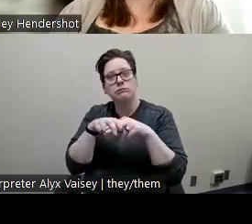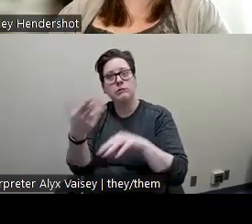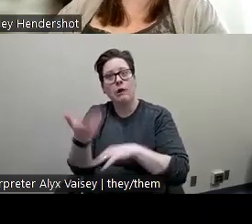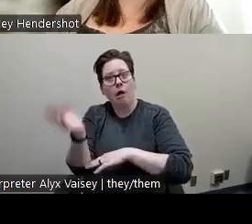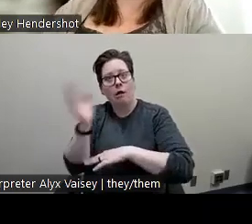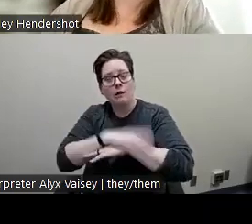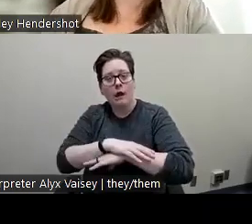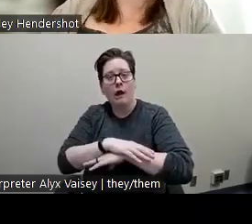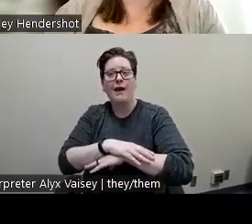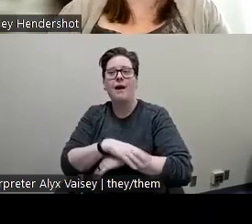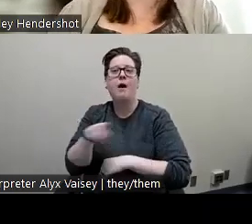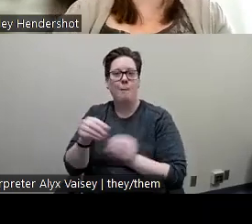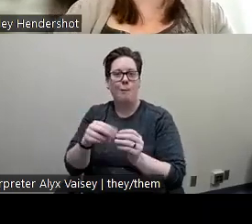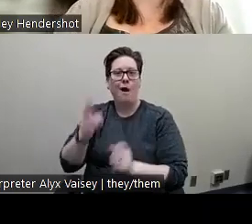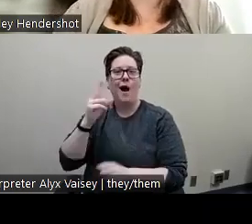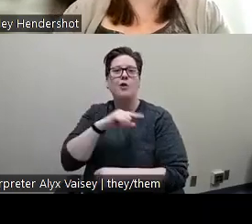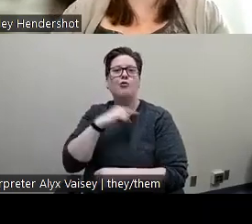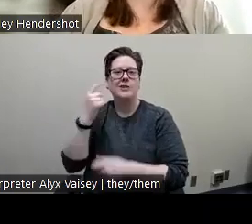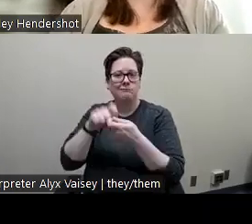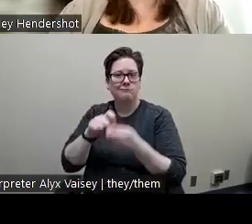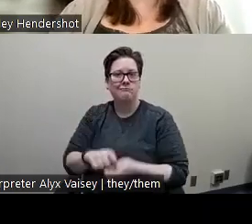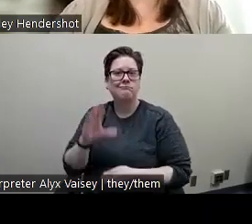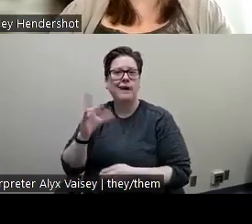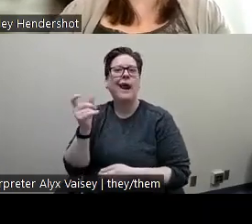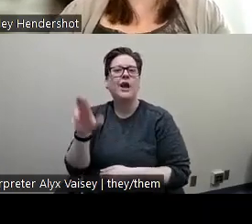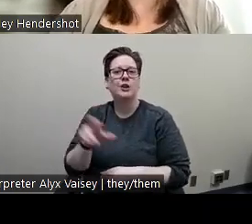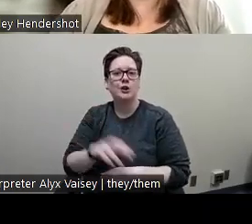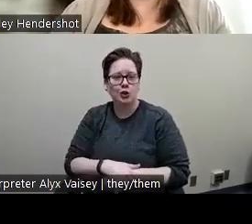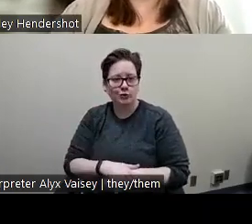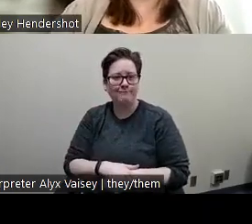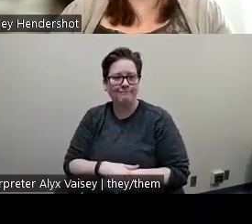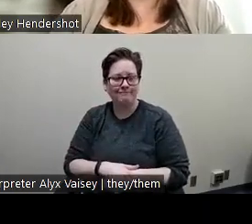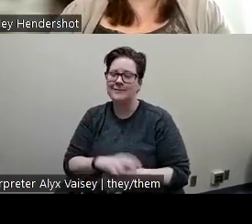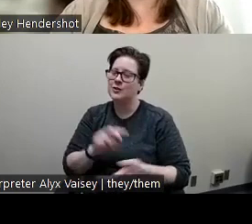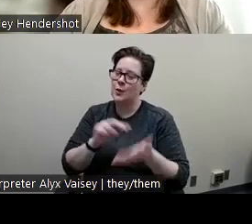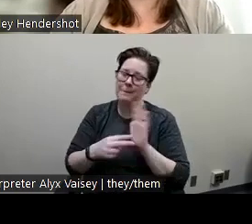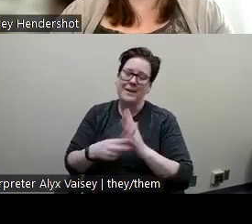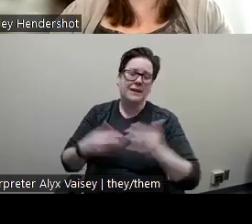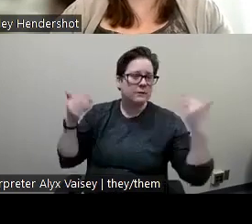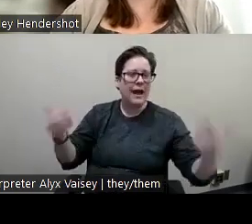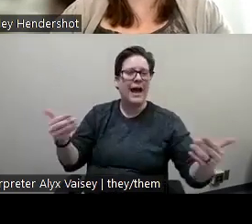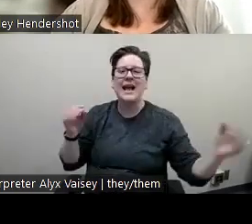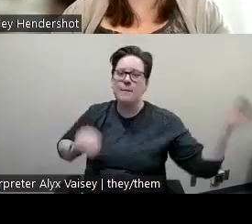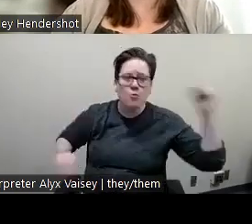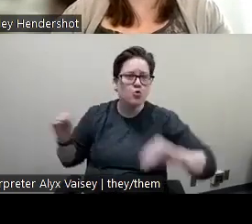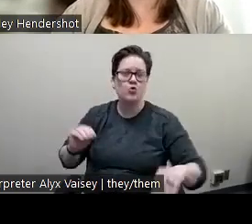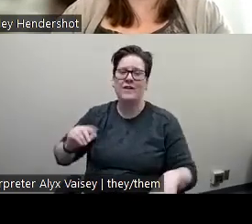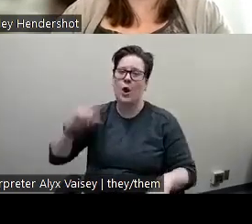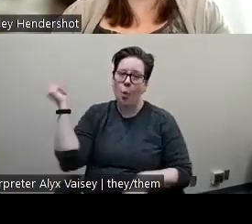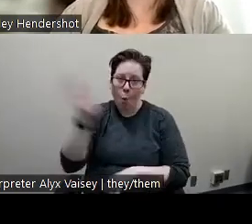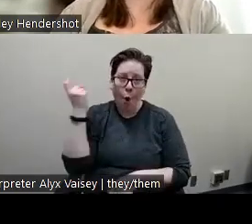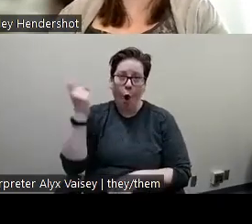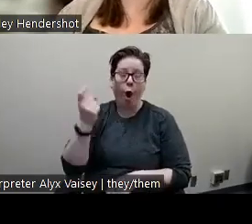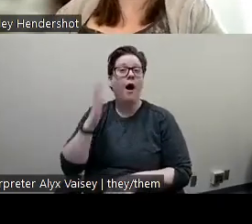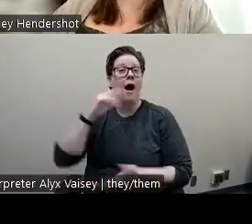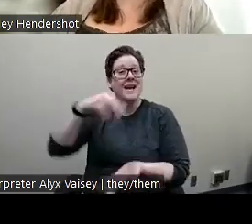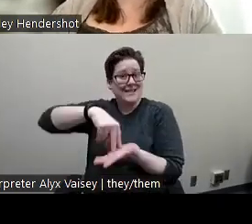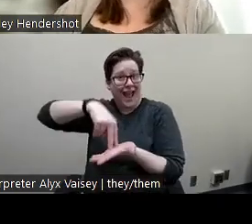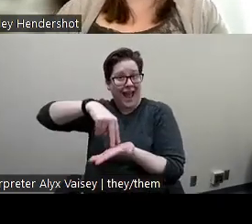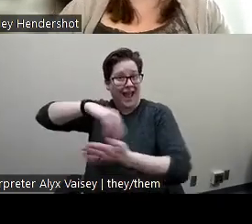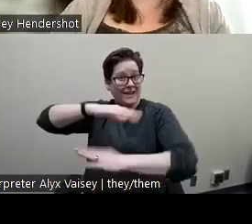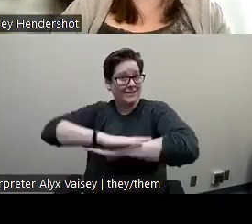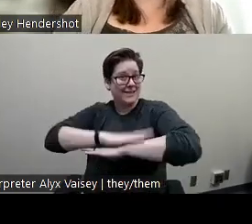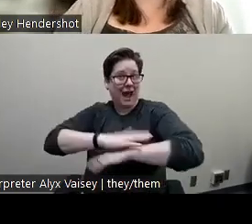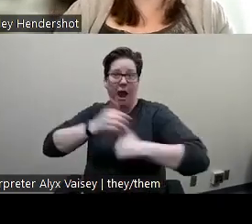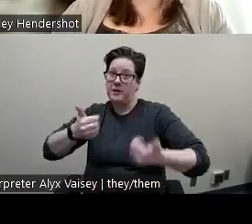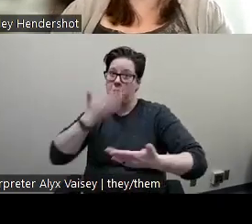longer actually have higher risk for certain cancer types. So really just get moving, get walking around. Standing desks are great options.